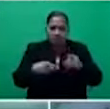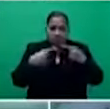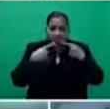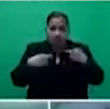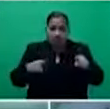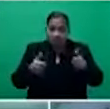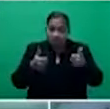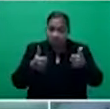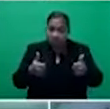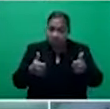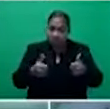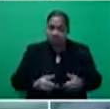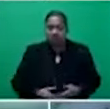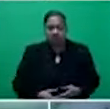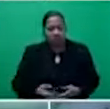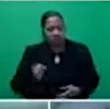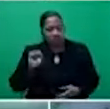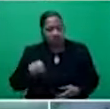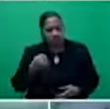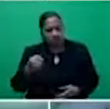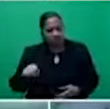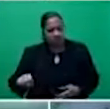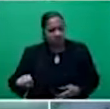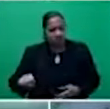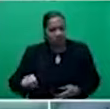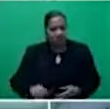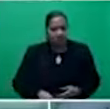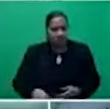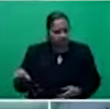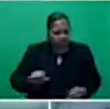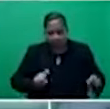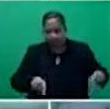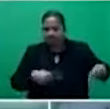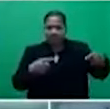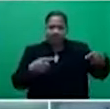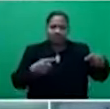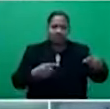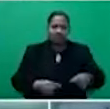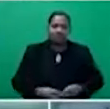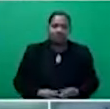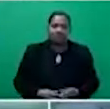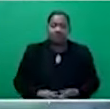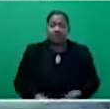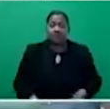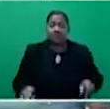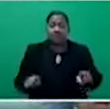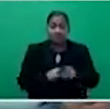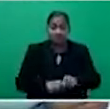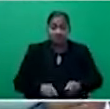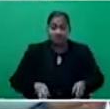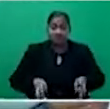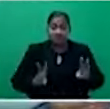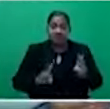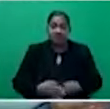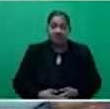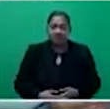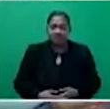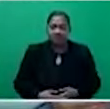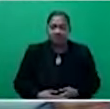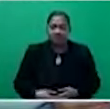good or not. They have to oppose it. In the same way, Mr. Speaker, sir, and I found this